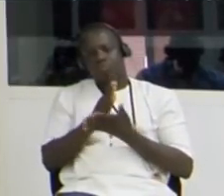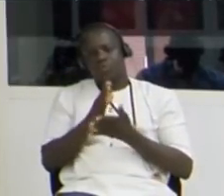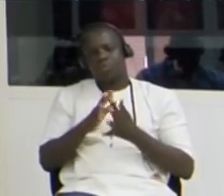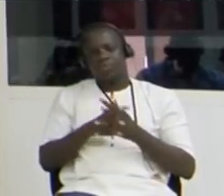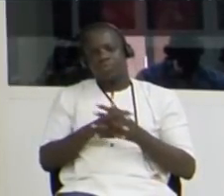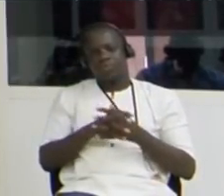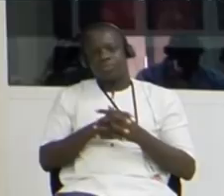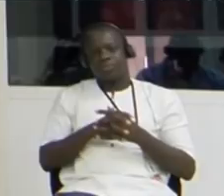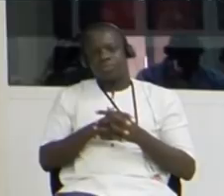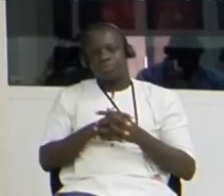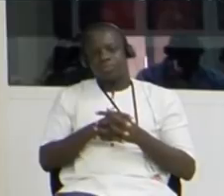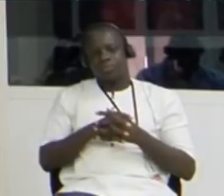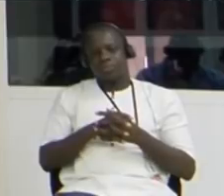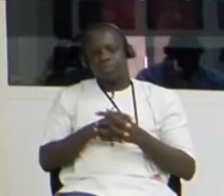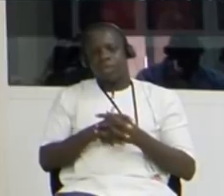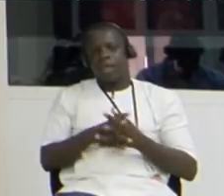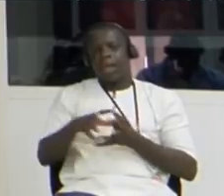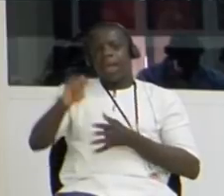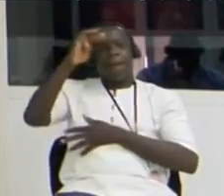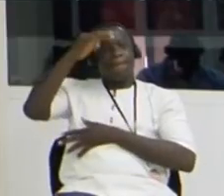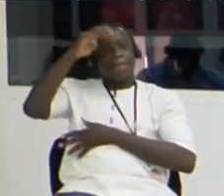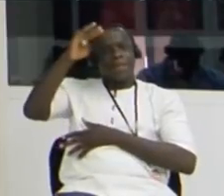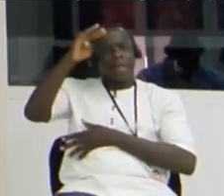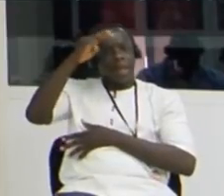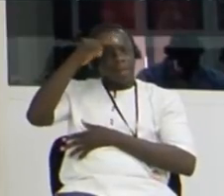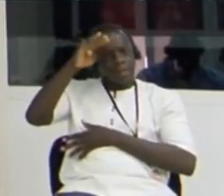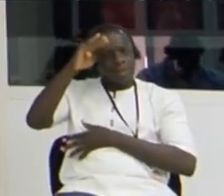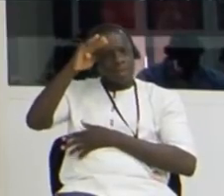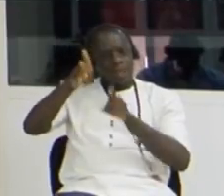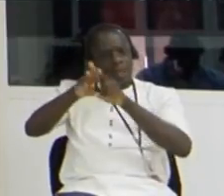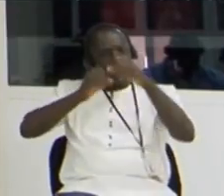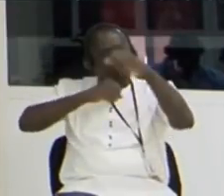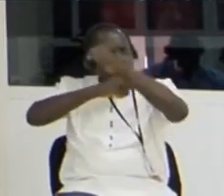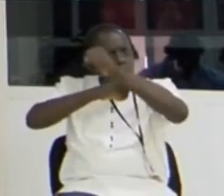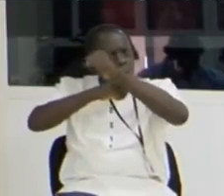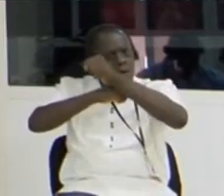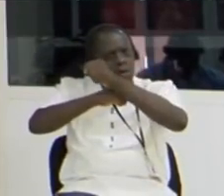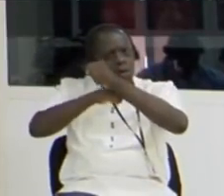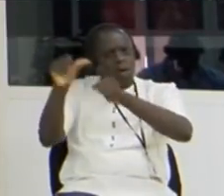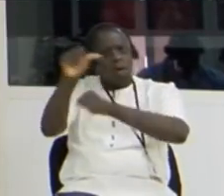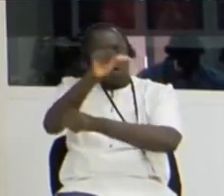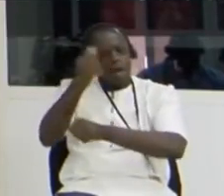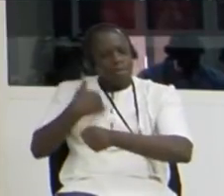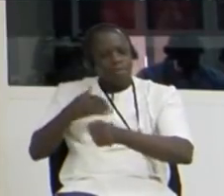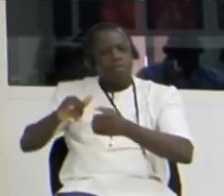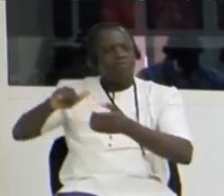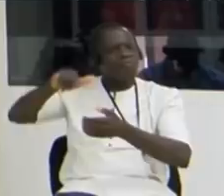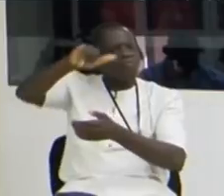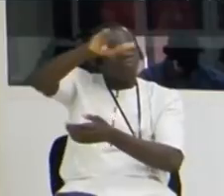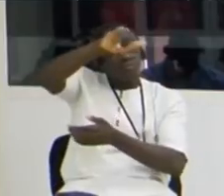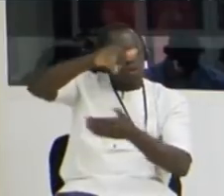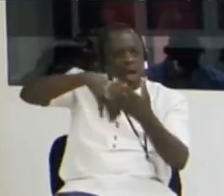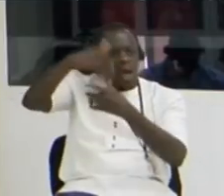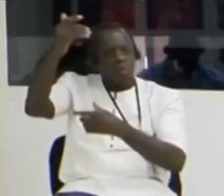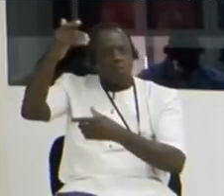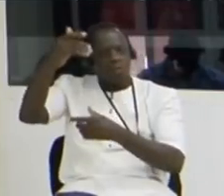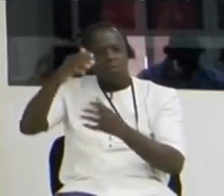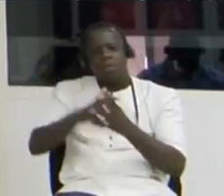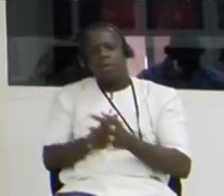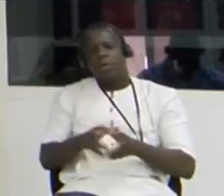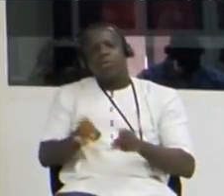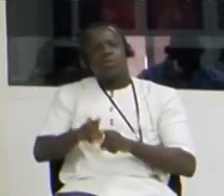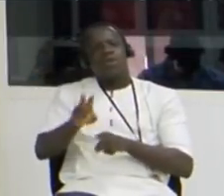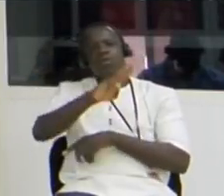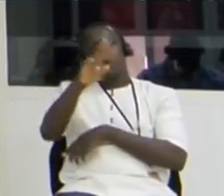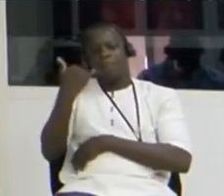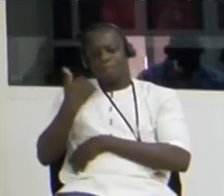The ministry has sponsored overseas programs. Is that what you're saying? No, it was not. The ones that went overseas, as I told